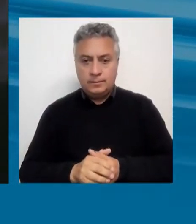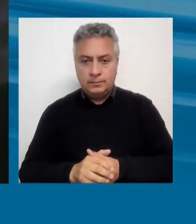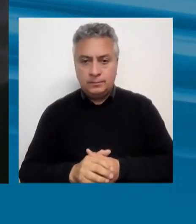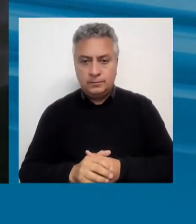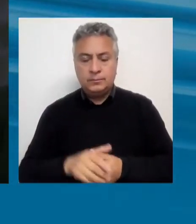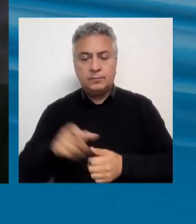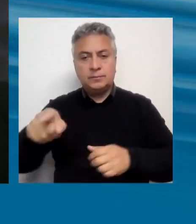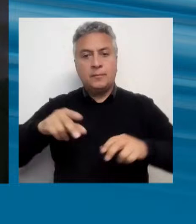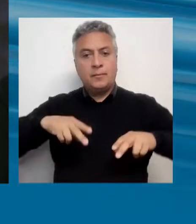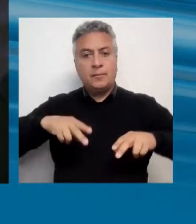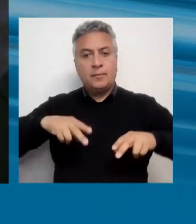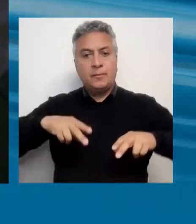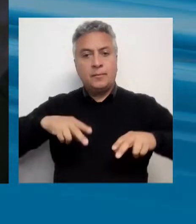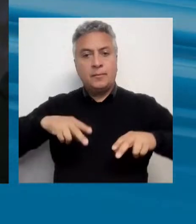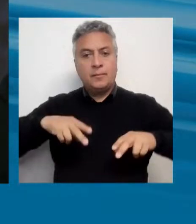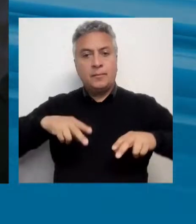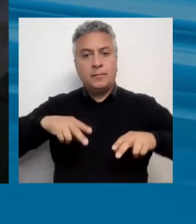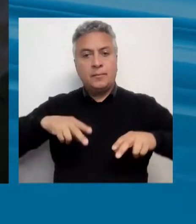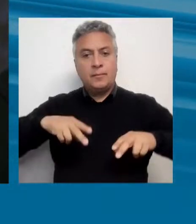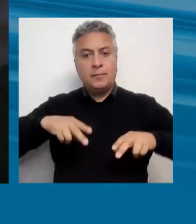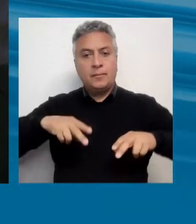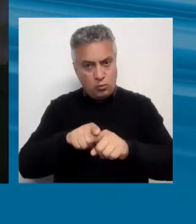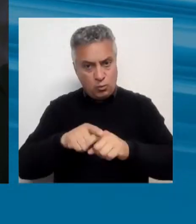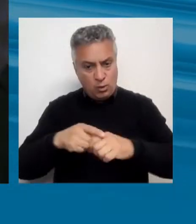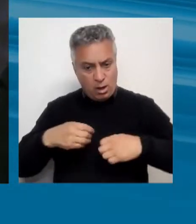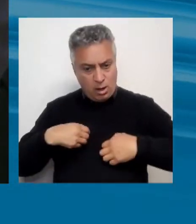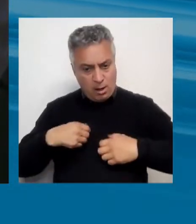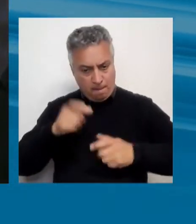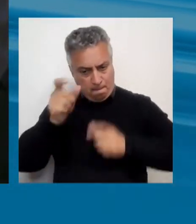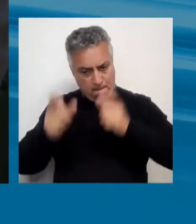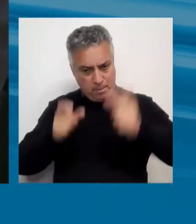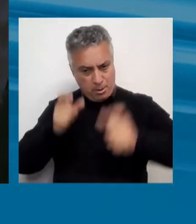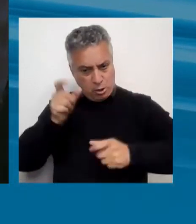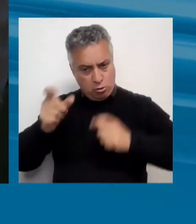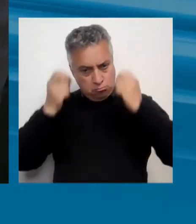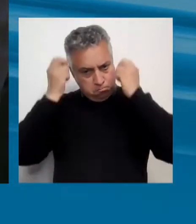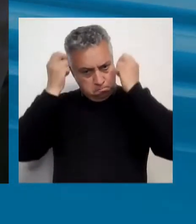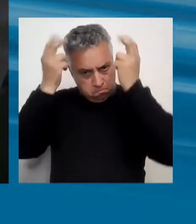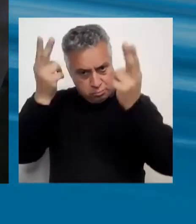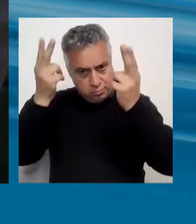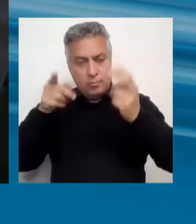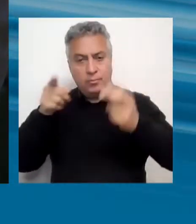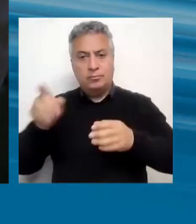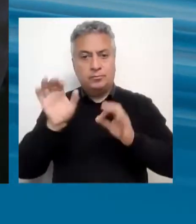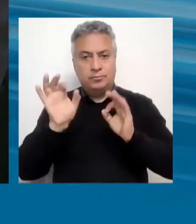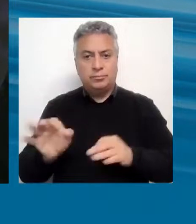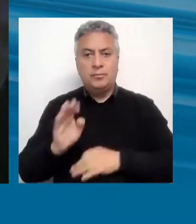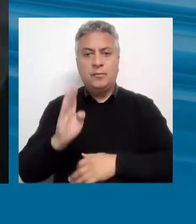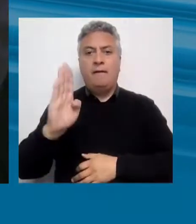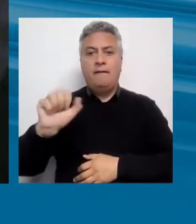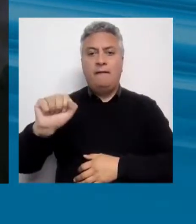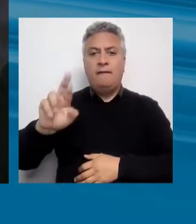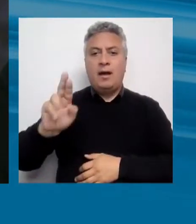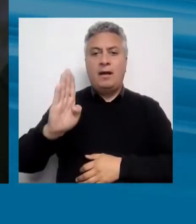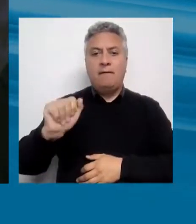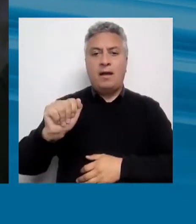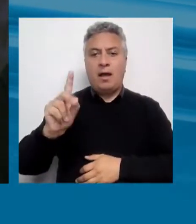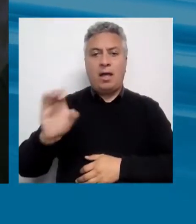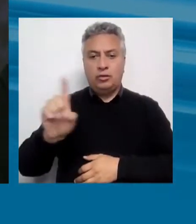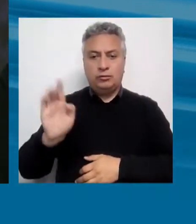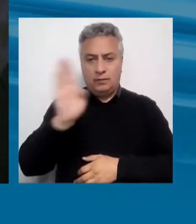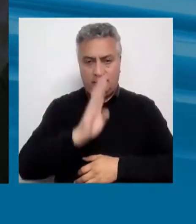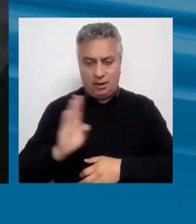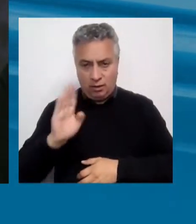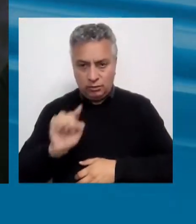He's the Minister of People Empowerment and Elder Affairs of Barbados. He took on